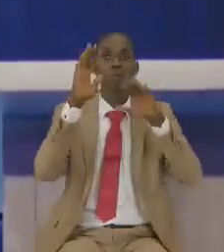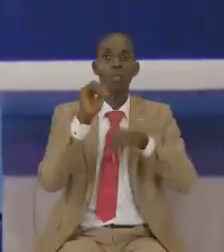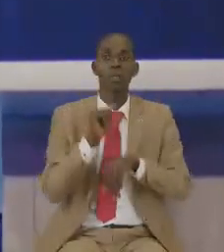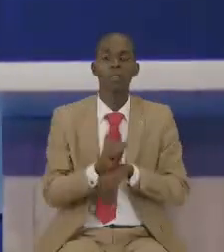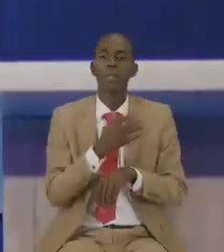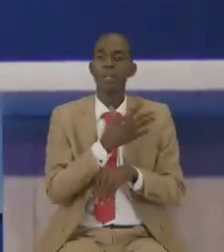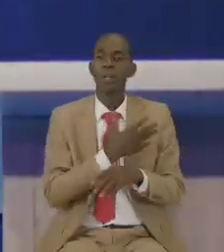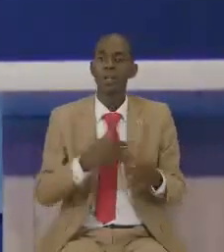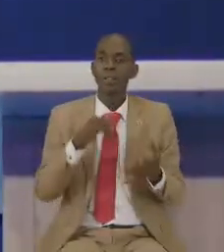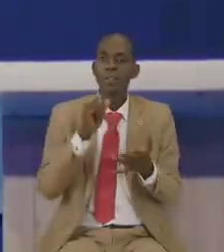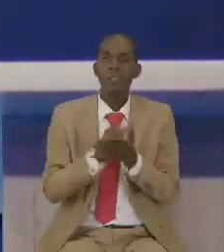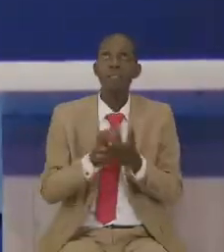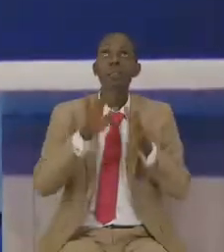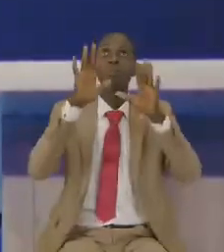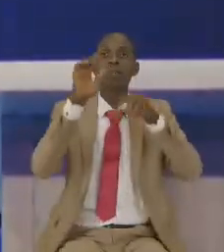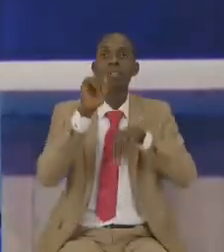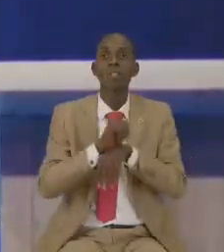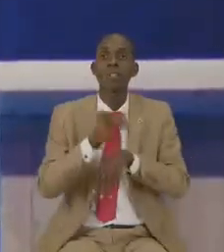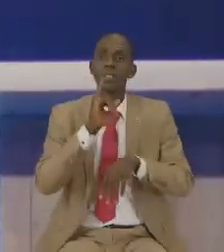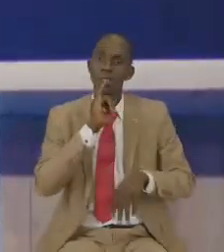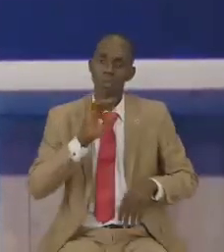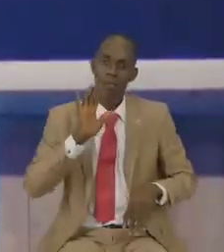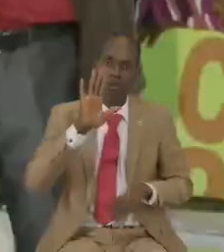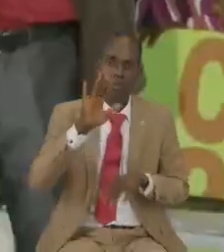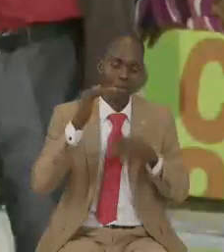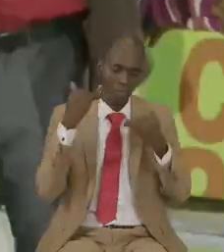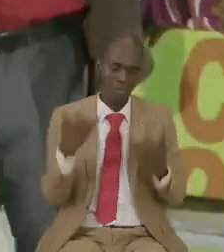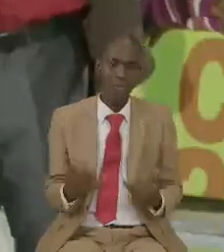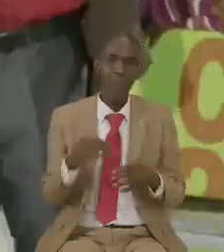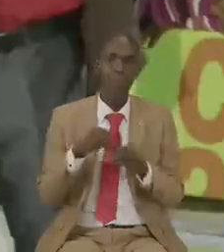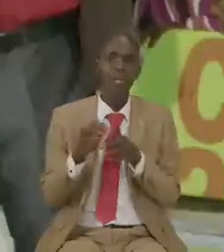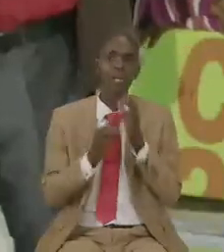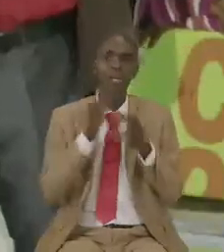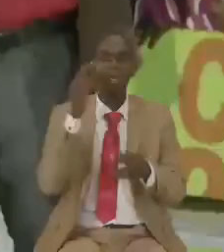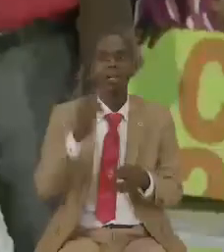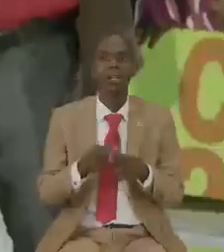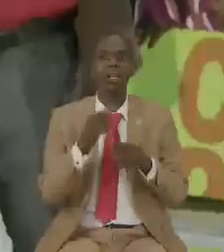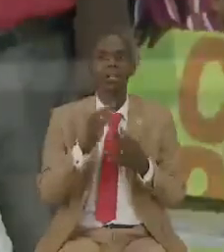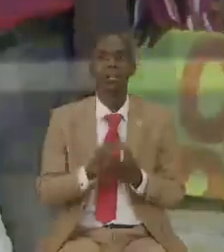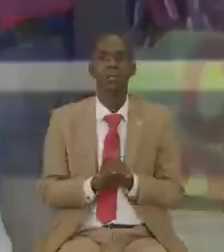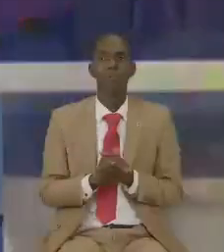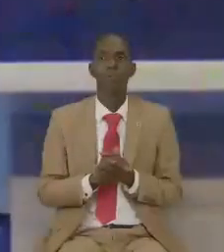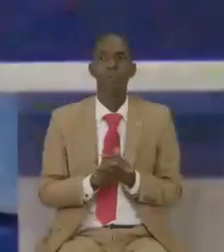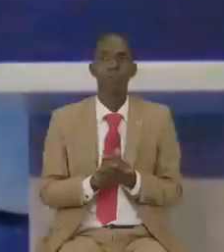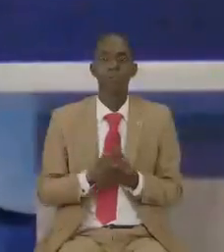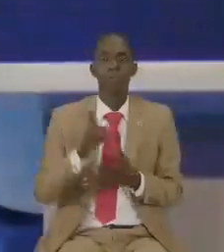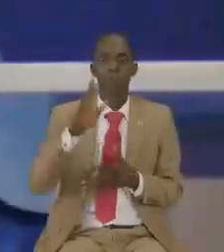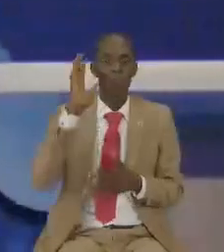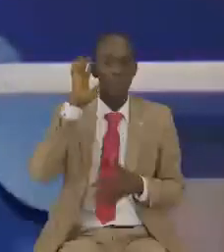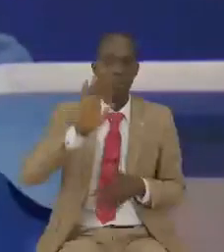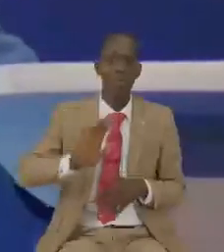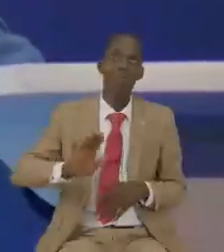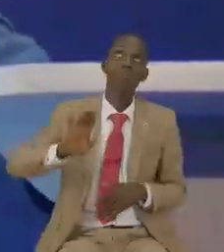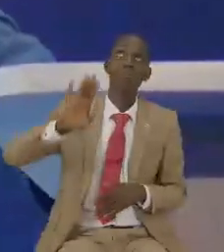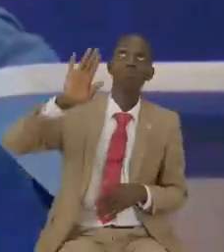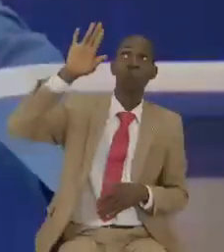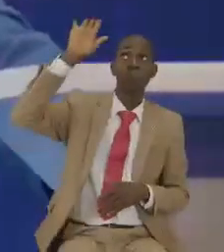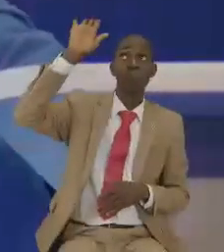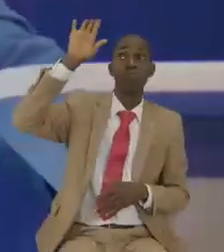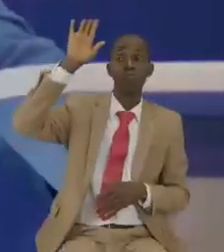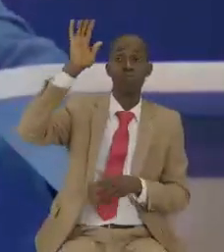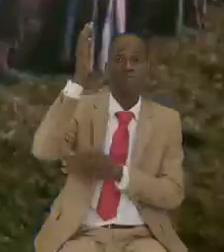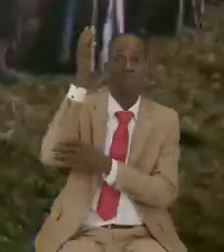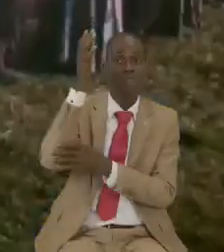that miracle is yours right now. You raise up your hand if you have any